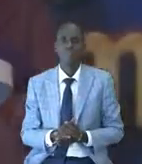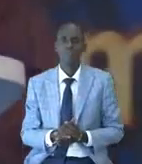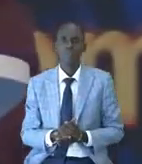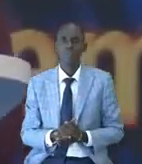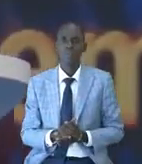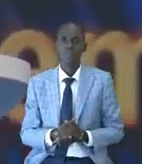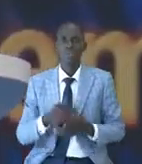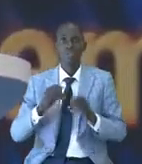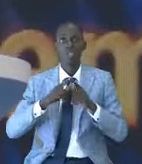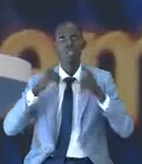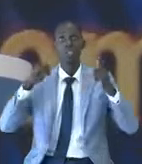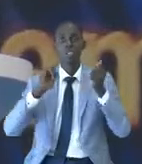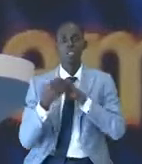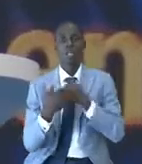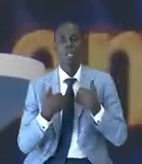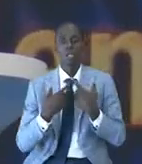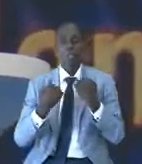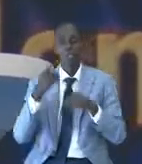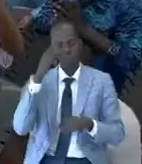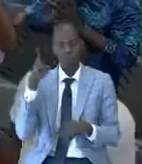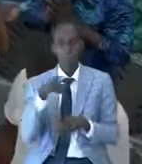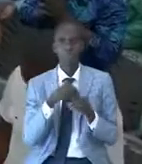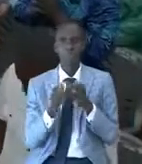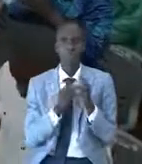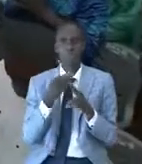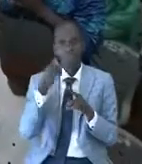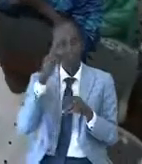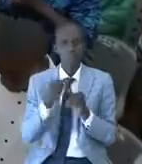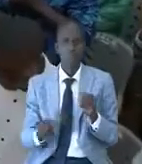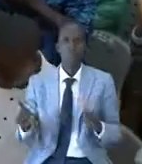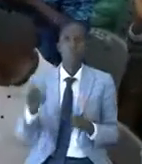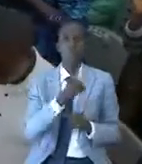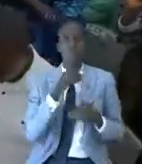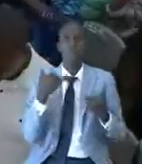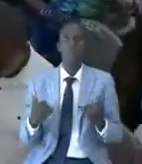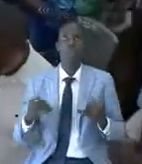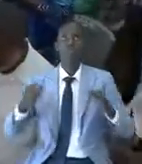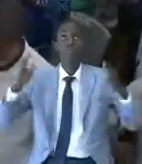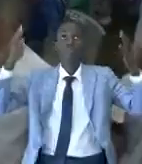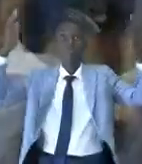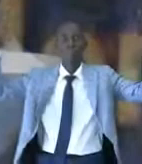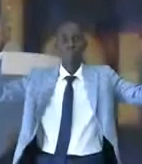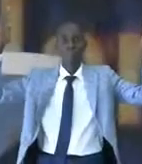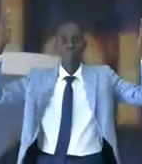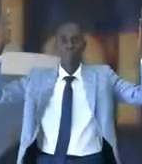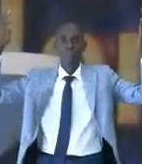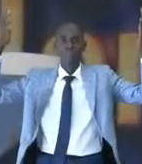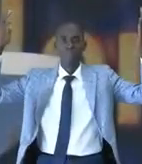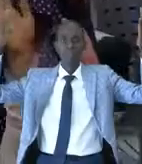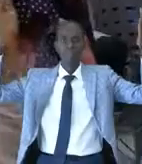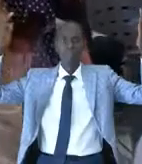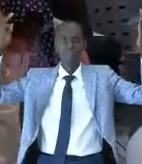The great change has come for you. Amen. Everyone, everyone, everyone, raise up your hand now. This is for